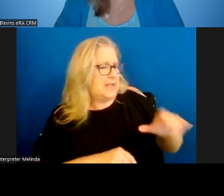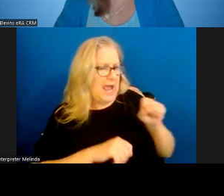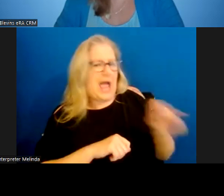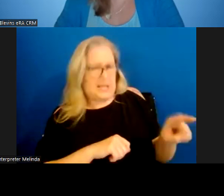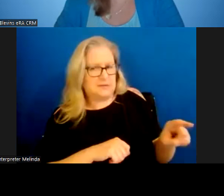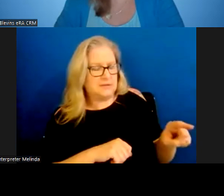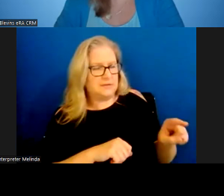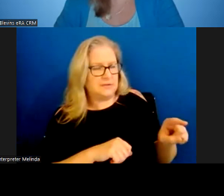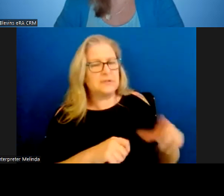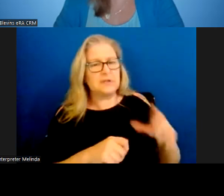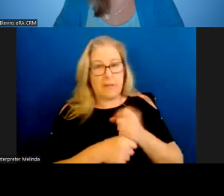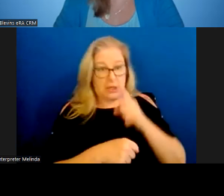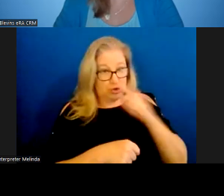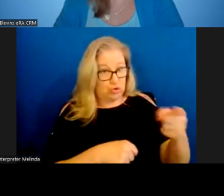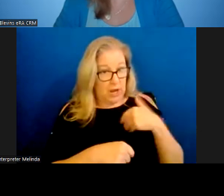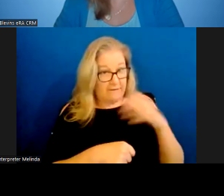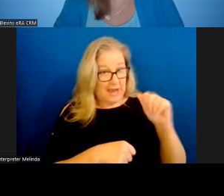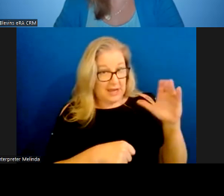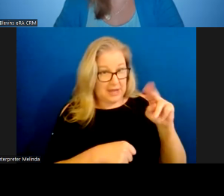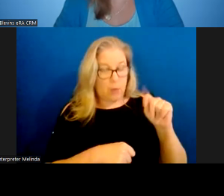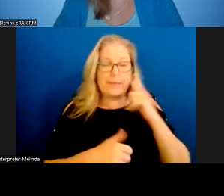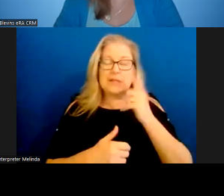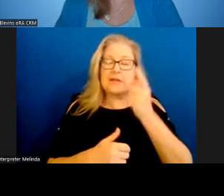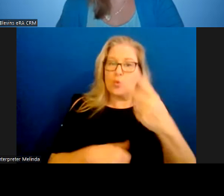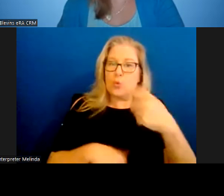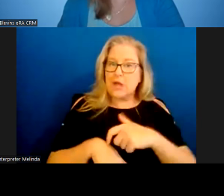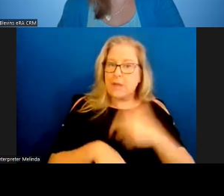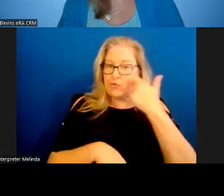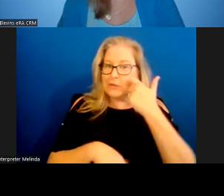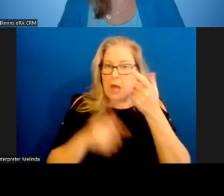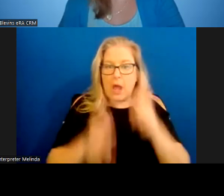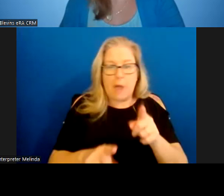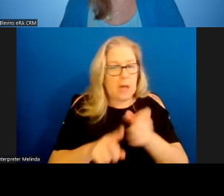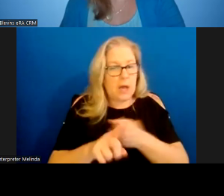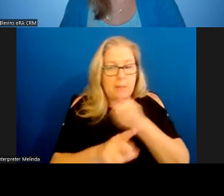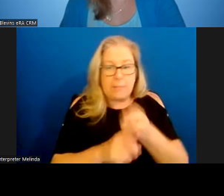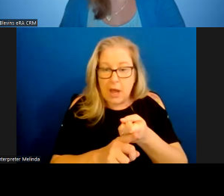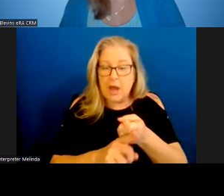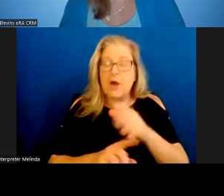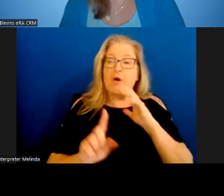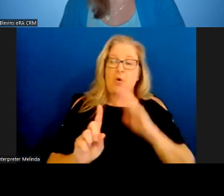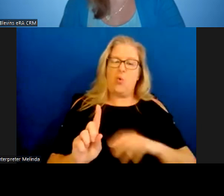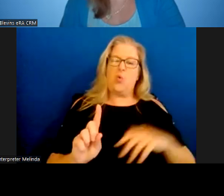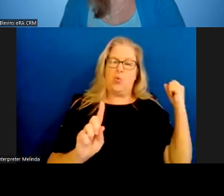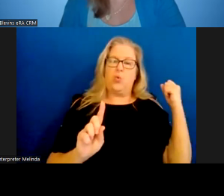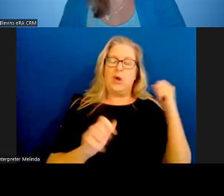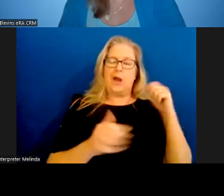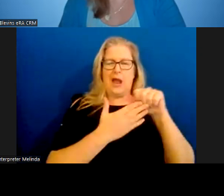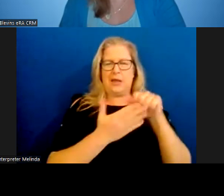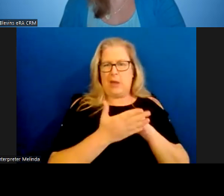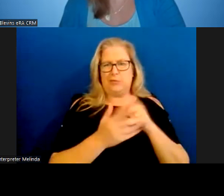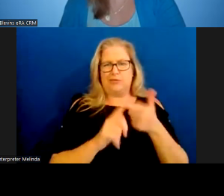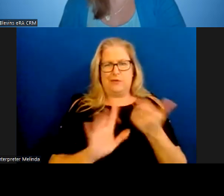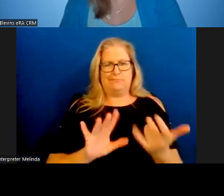in fact have a Commons account. We've had a few cases recently where some older accounts from way back